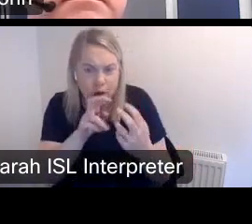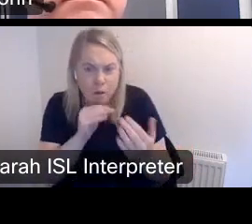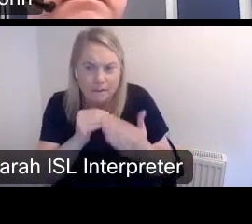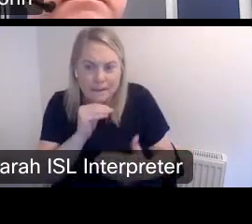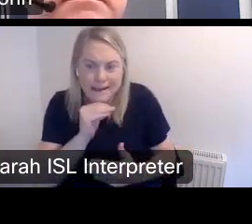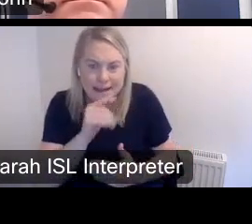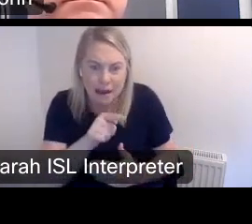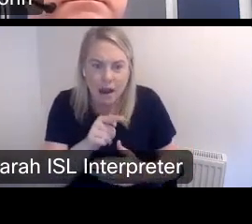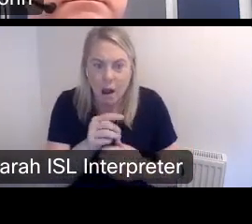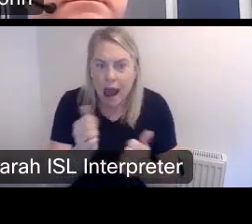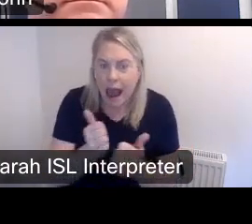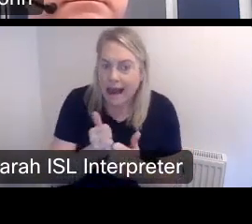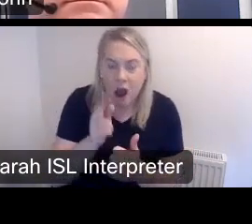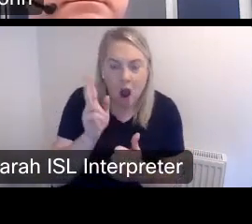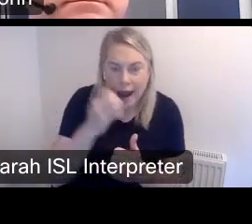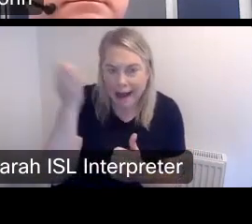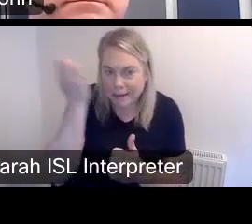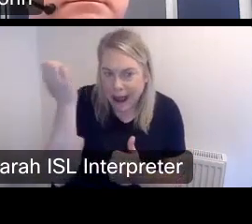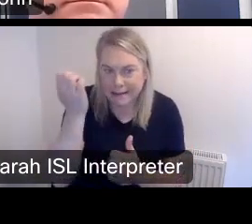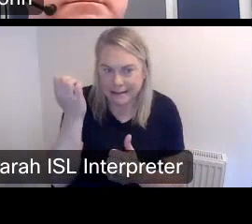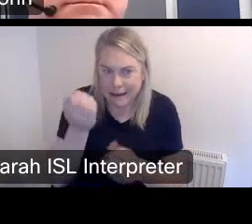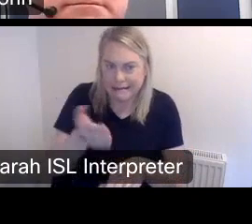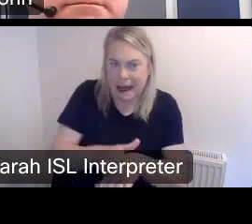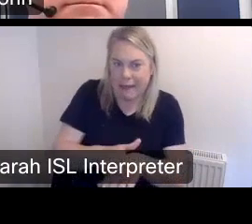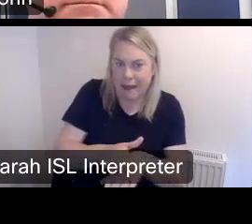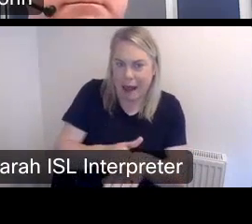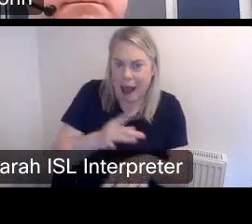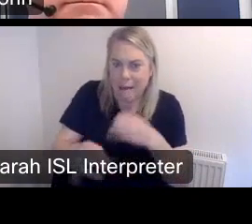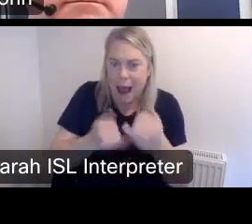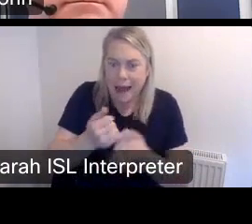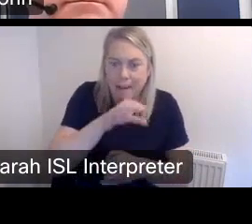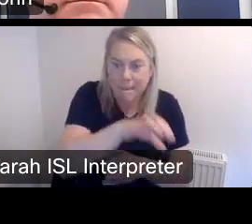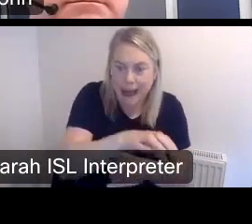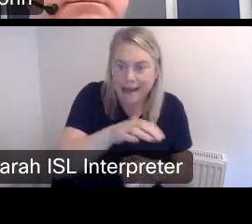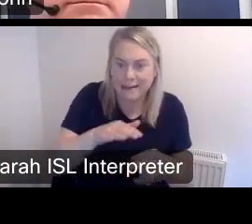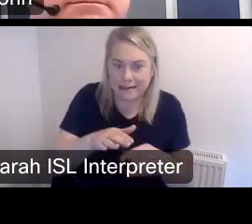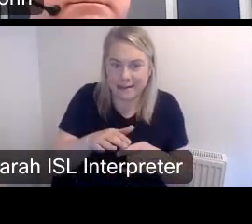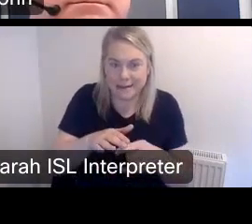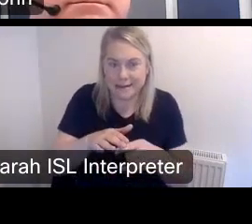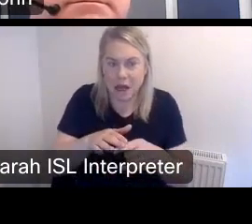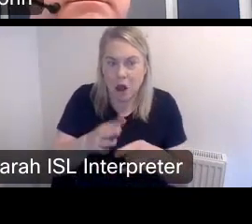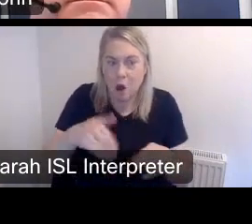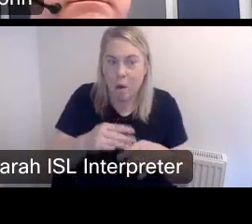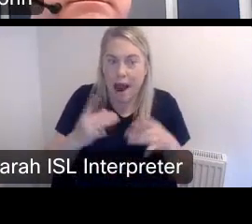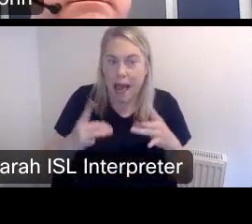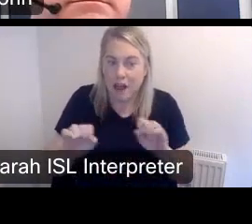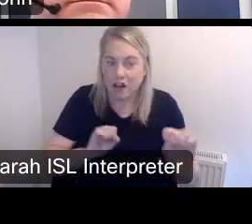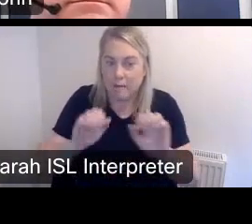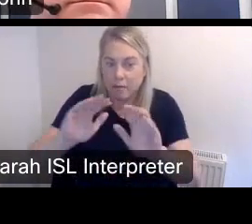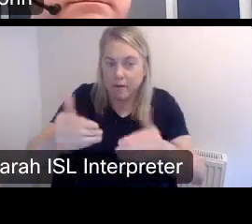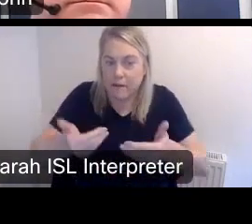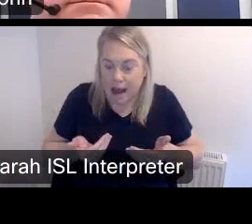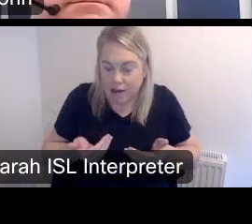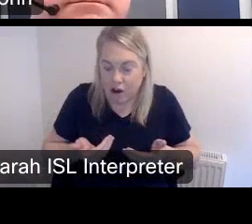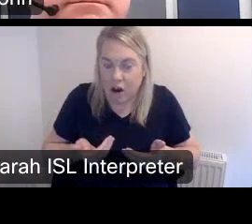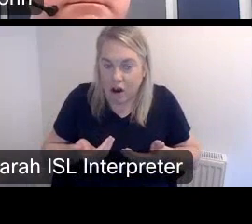in unintended and unanticipated death occurring in any place or premises in which a health service provider provides a